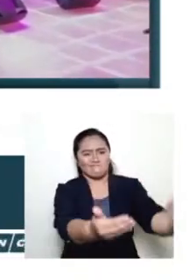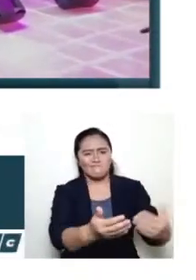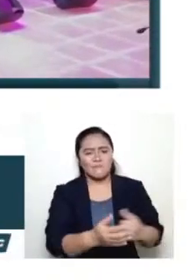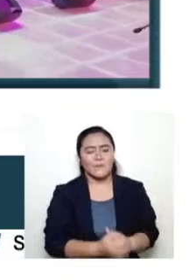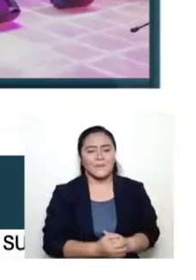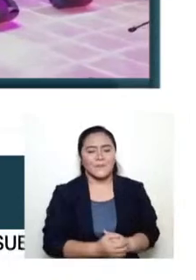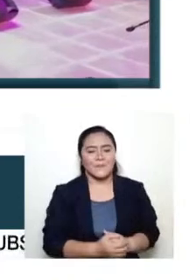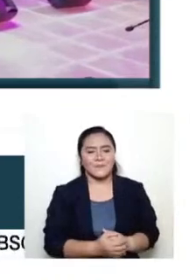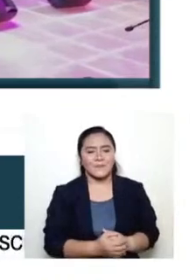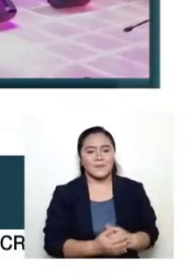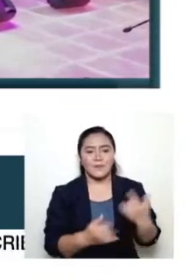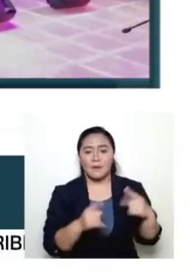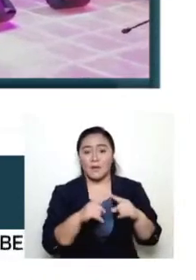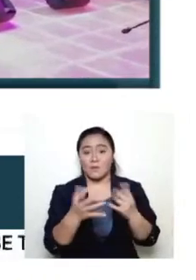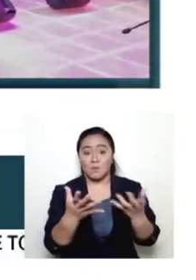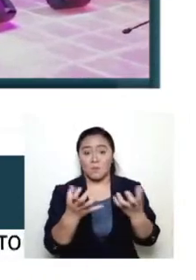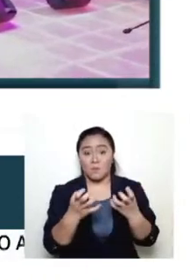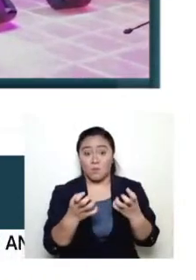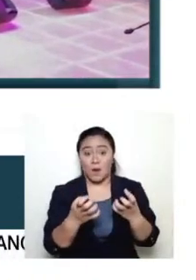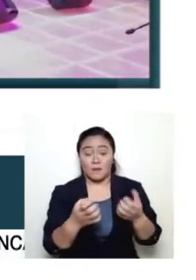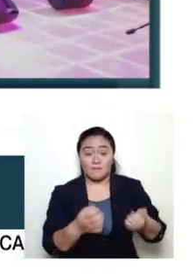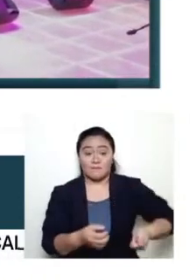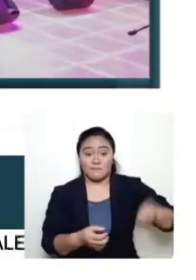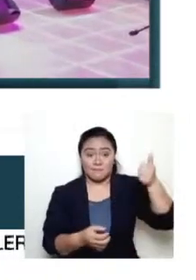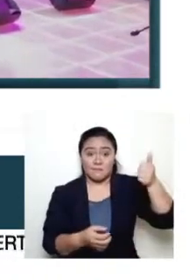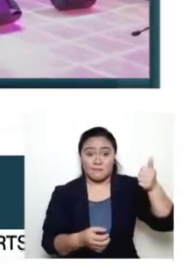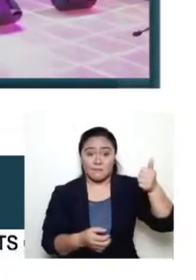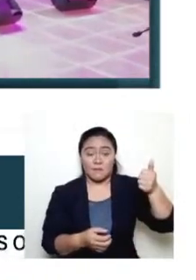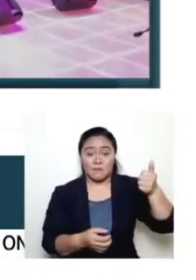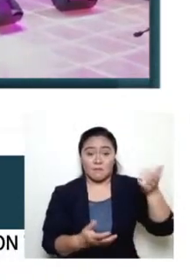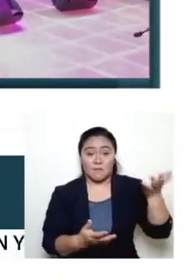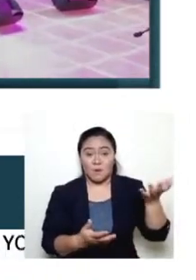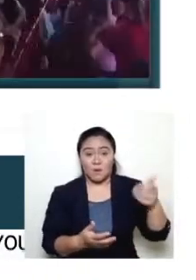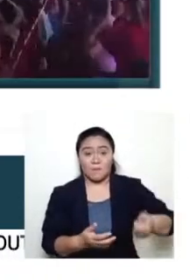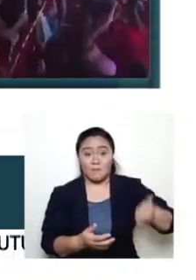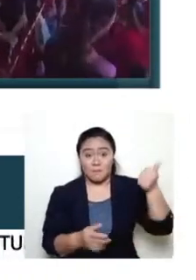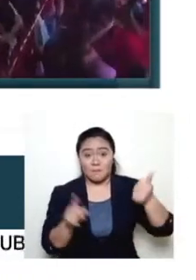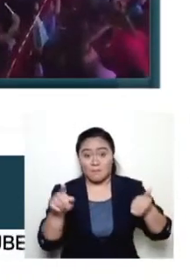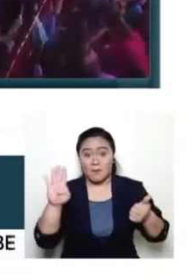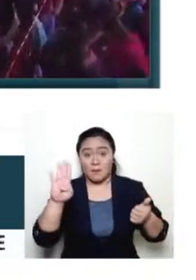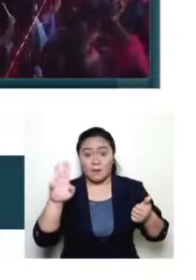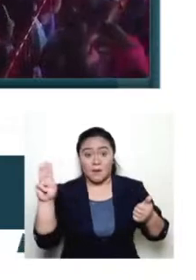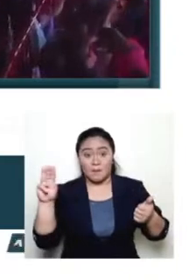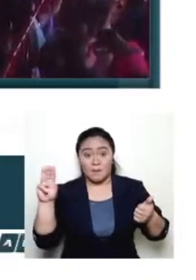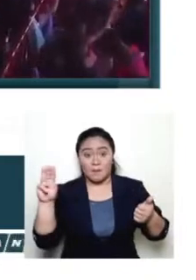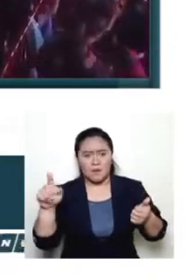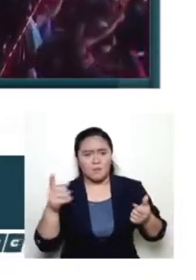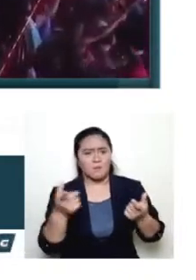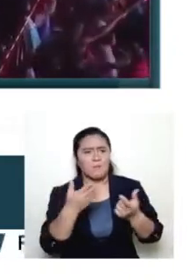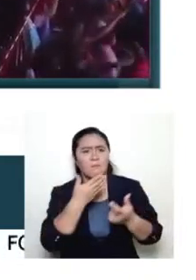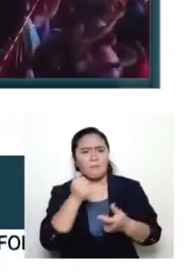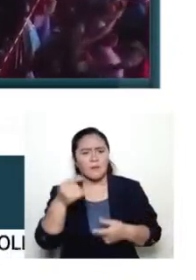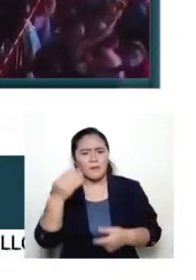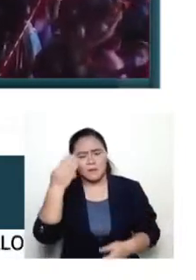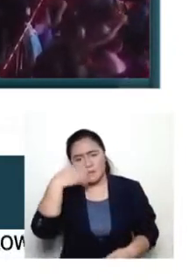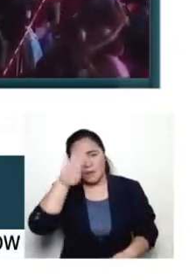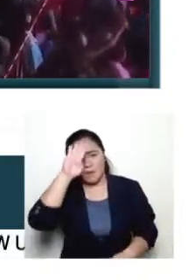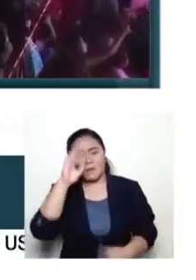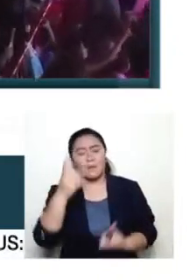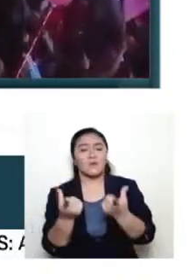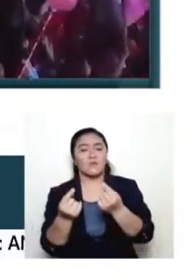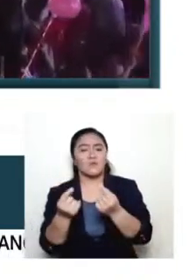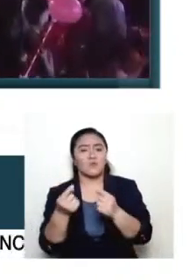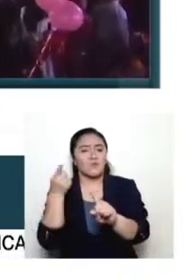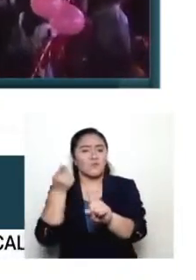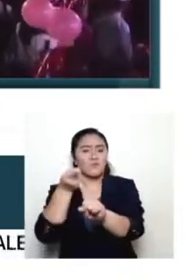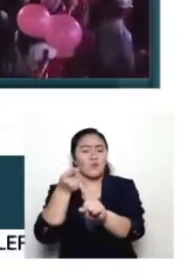gusto niyong manalo si VP Lenny, si Marcos Cavite, then you campaign for Bongbong Marcos. Do not resort to